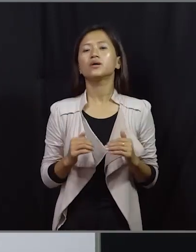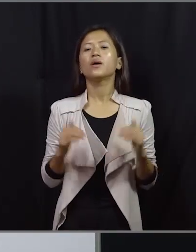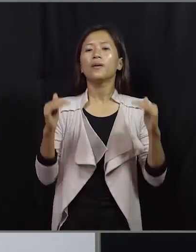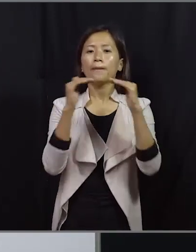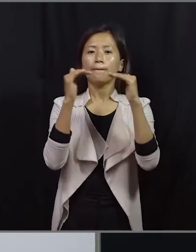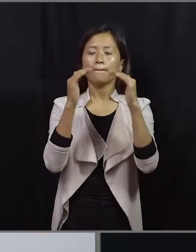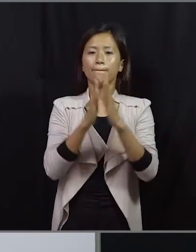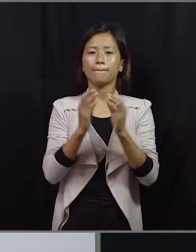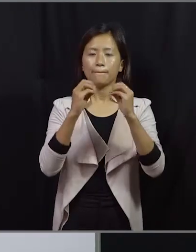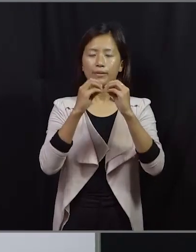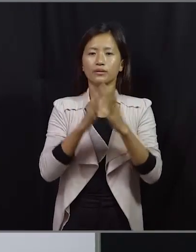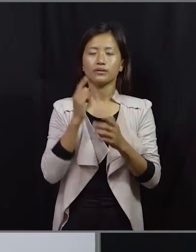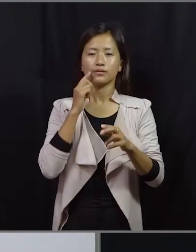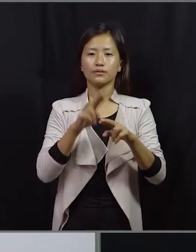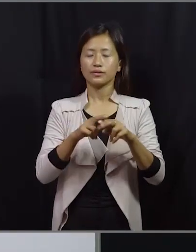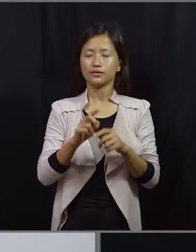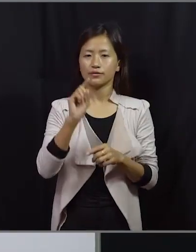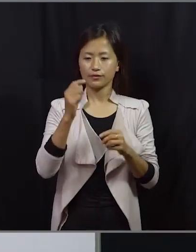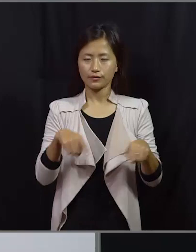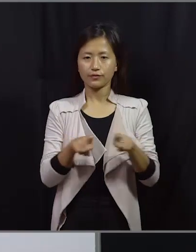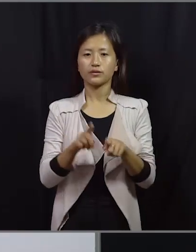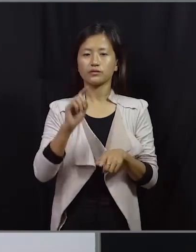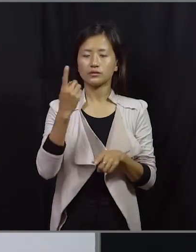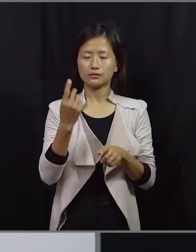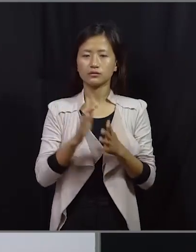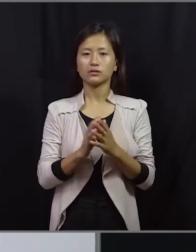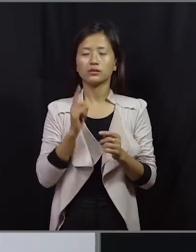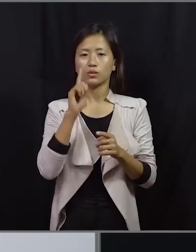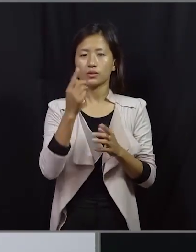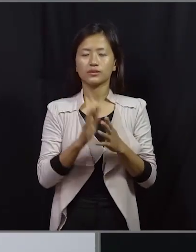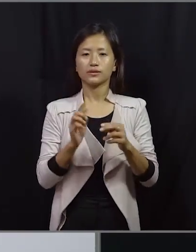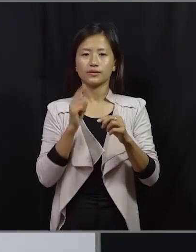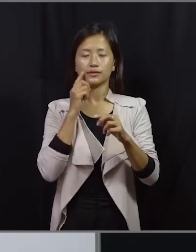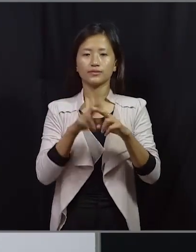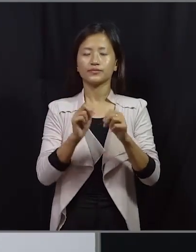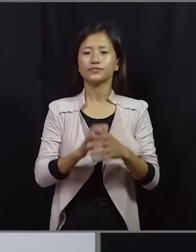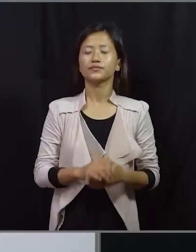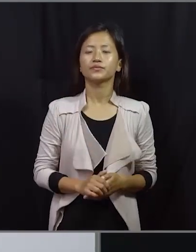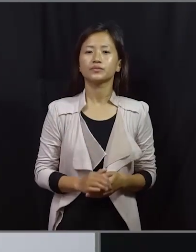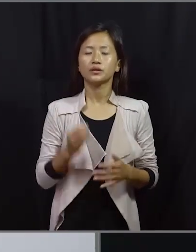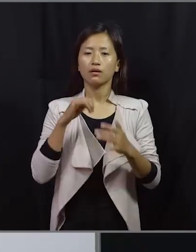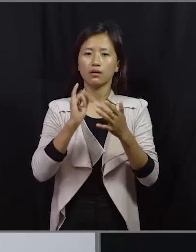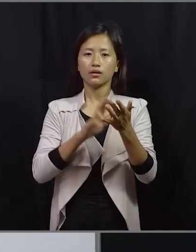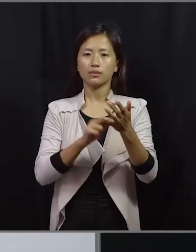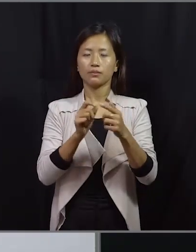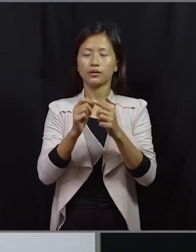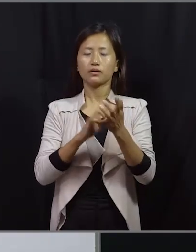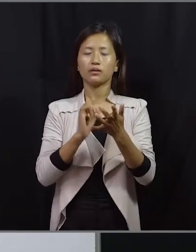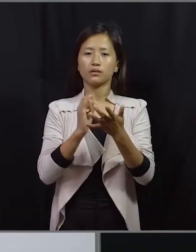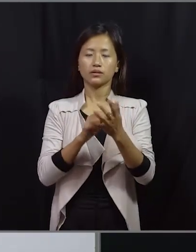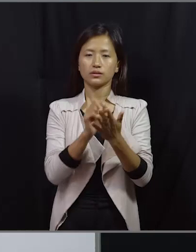and only if. If and only if. This is implies. This should